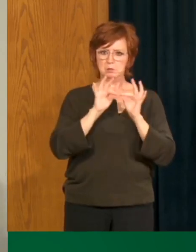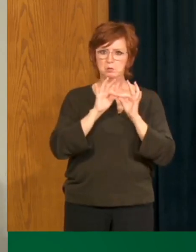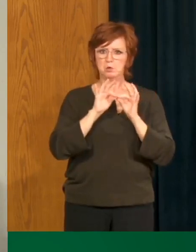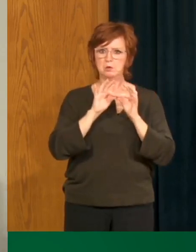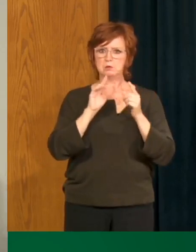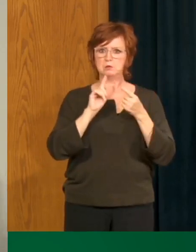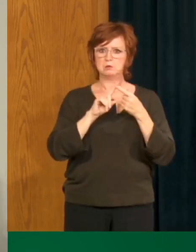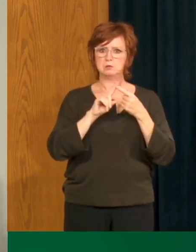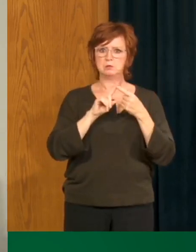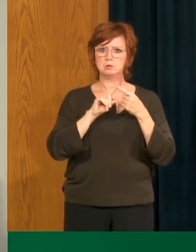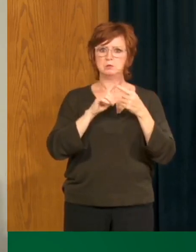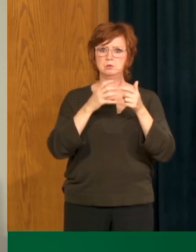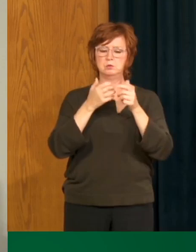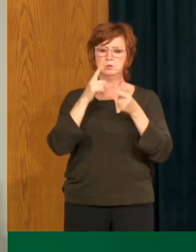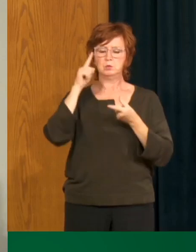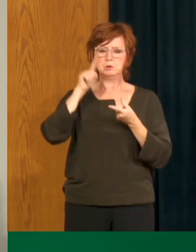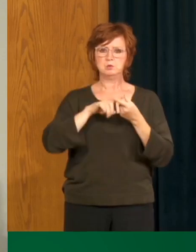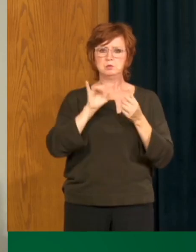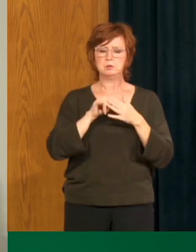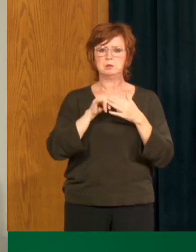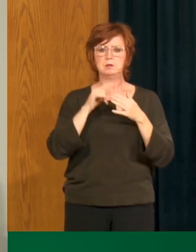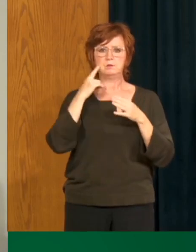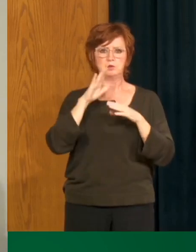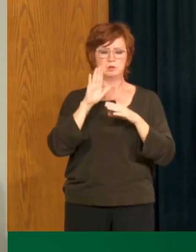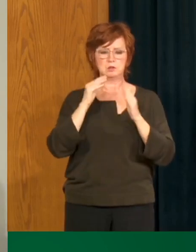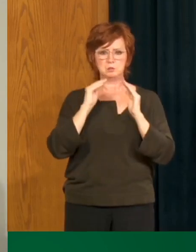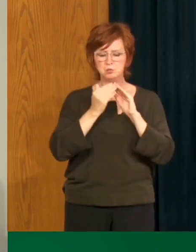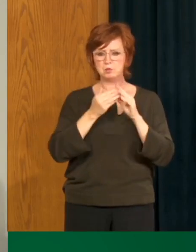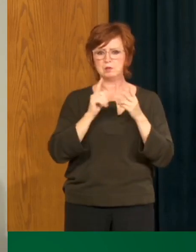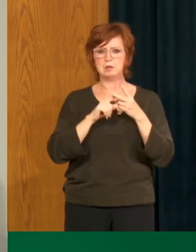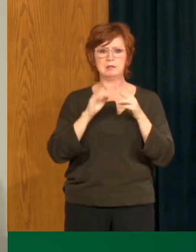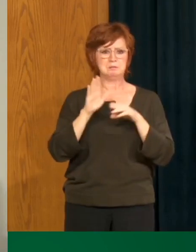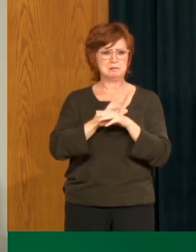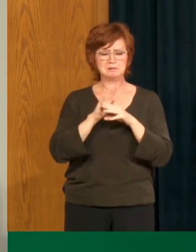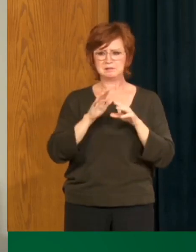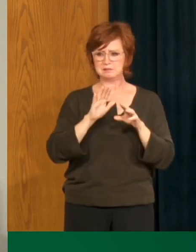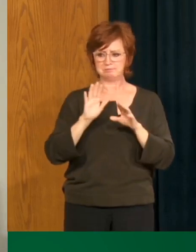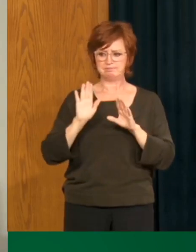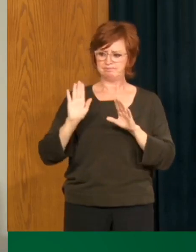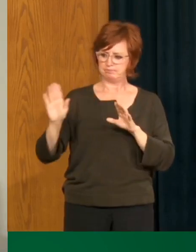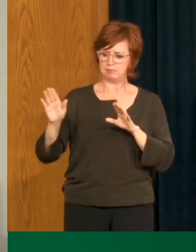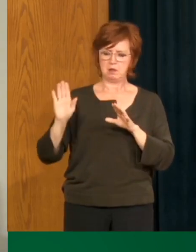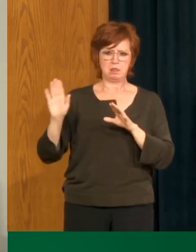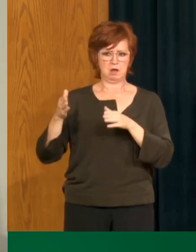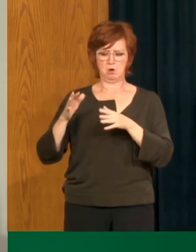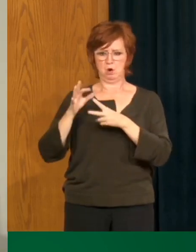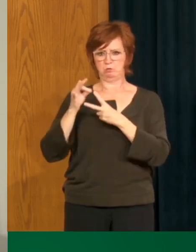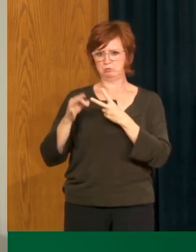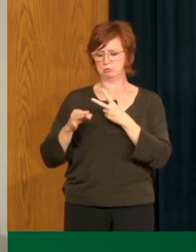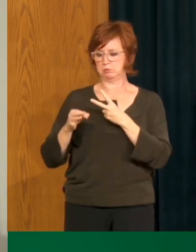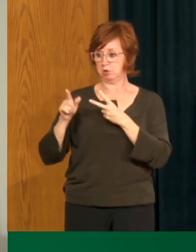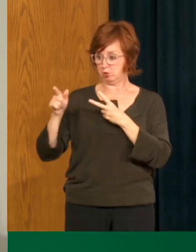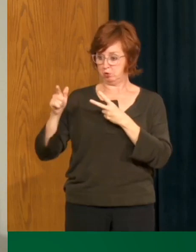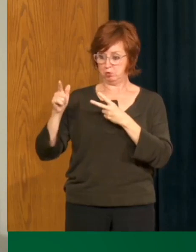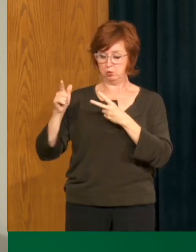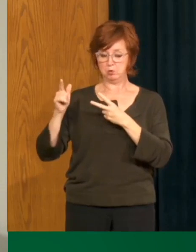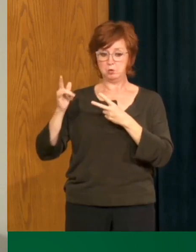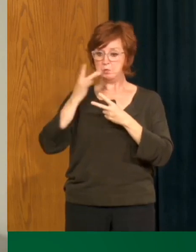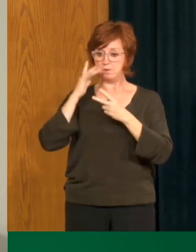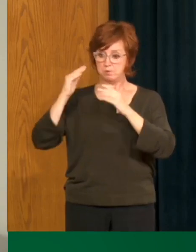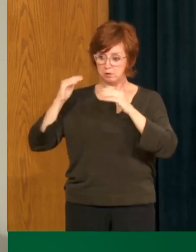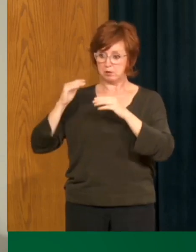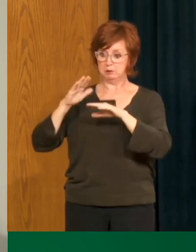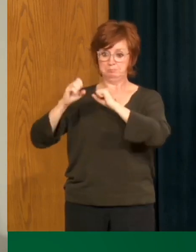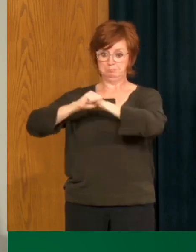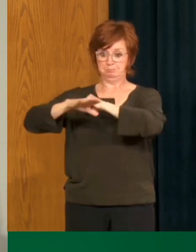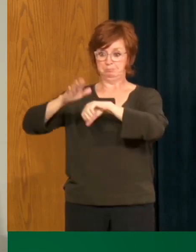as businesses. And this is just, a public service if businesses choose to go above and beyond what public health